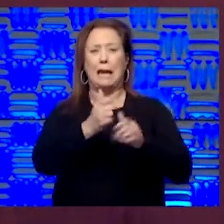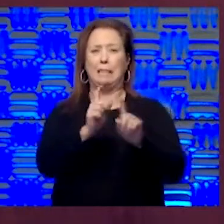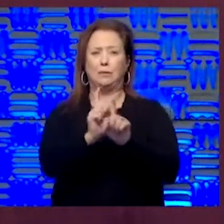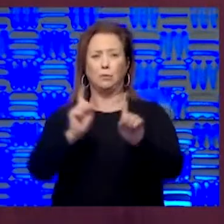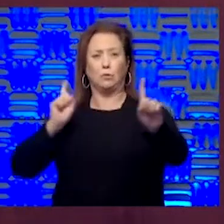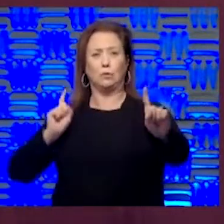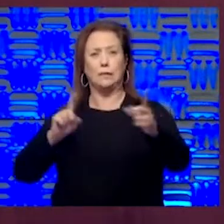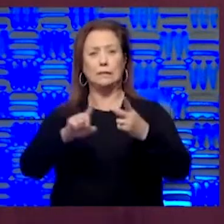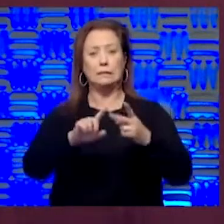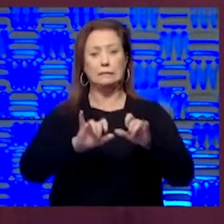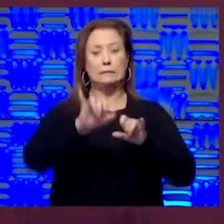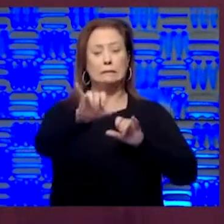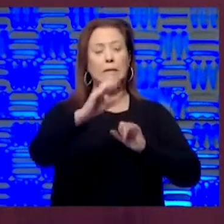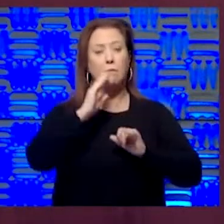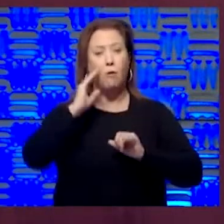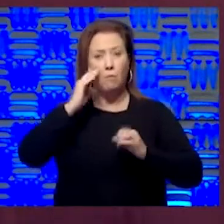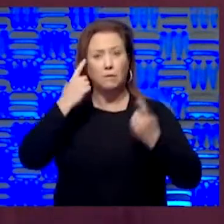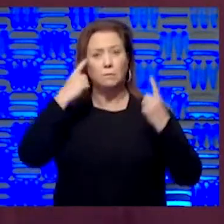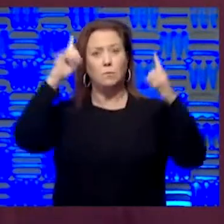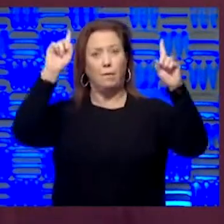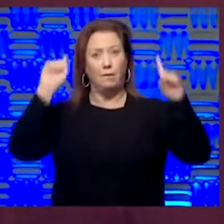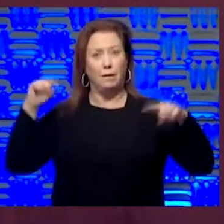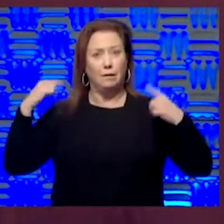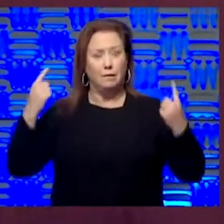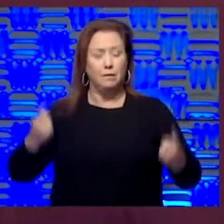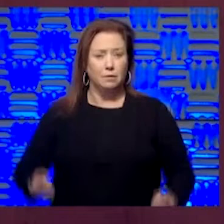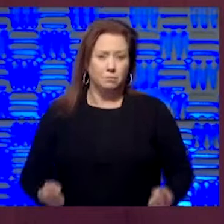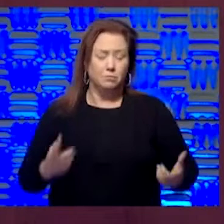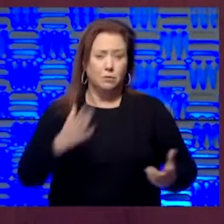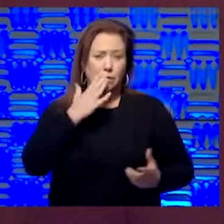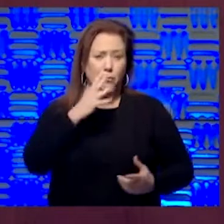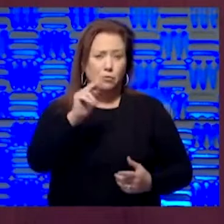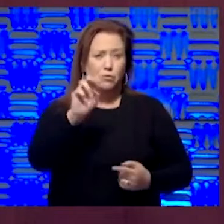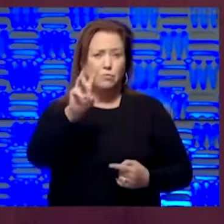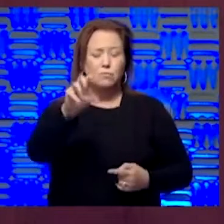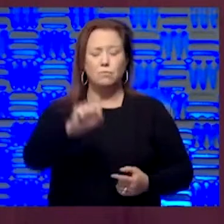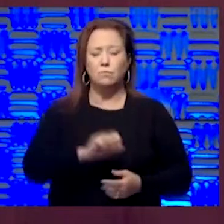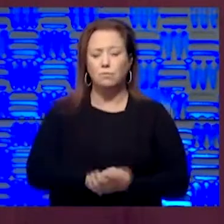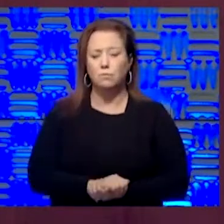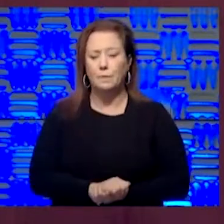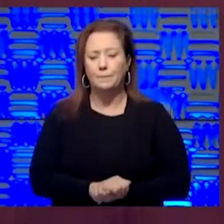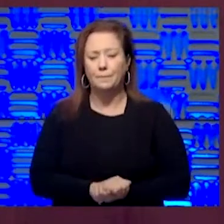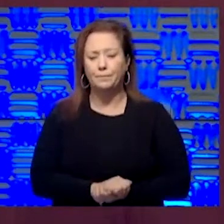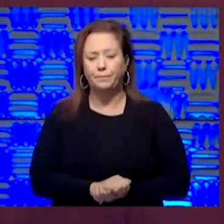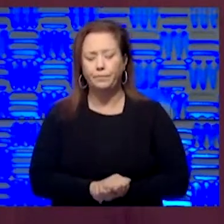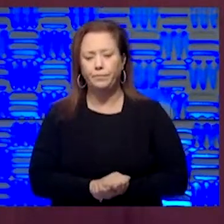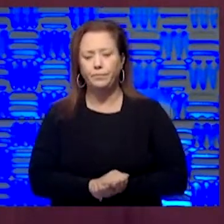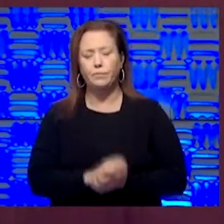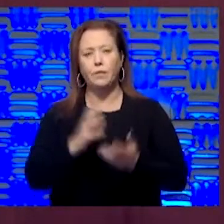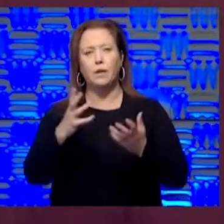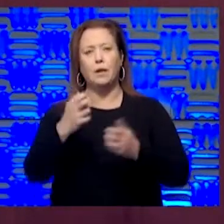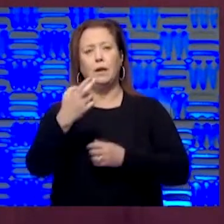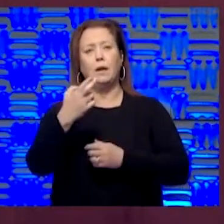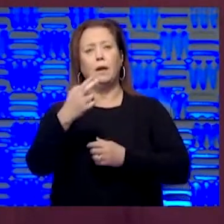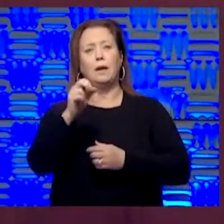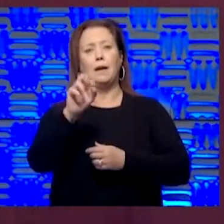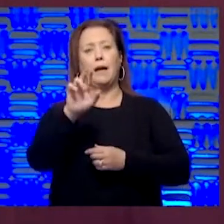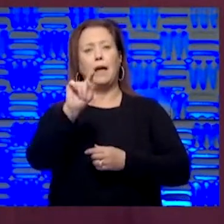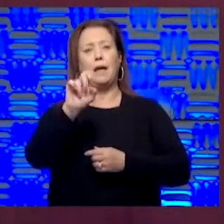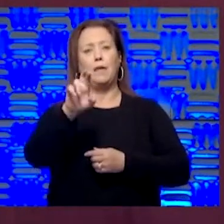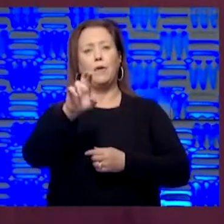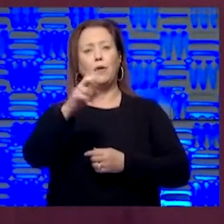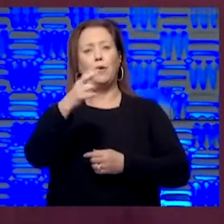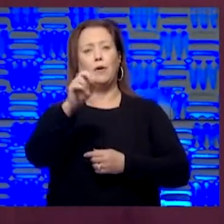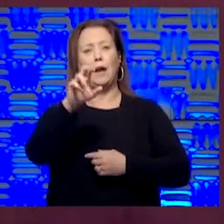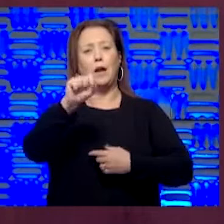worked and is working, so that's good news. I want to turn out to Heather Harris and Christian